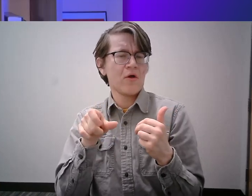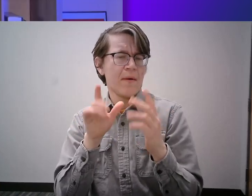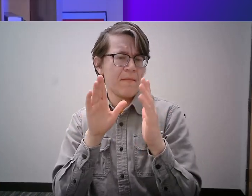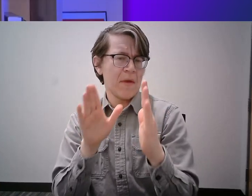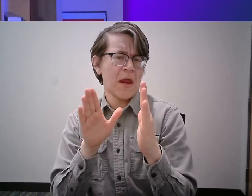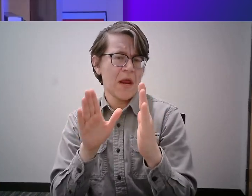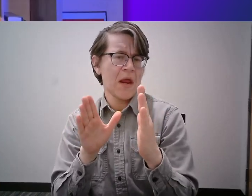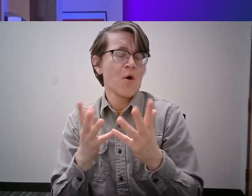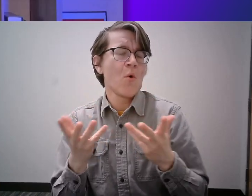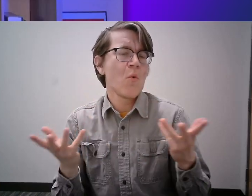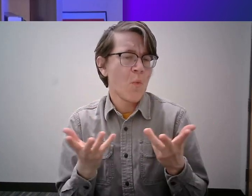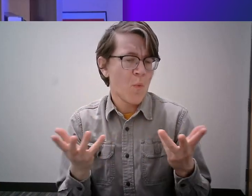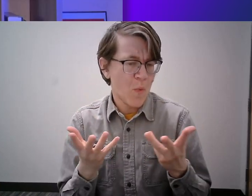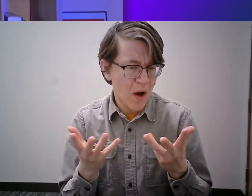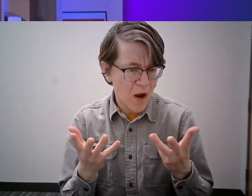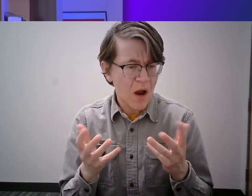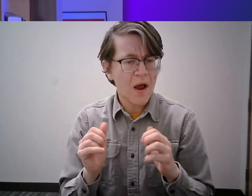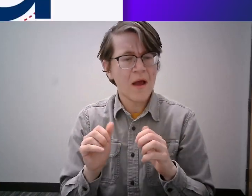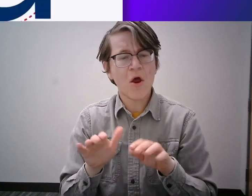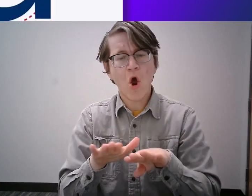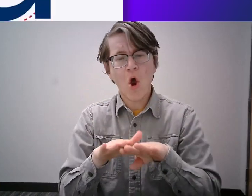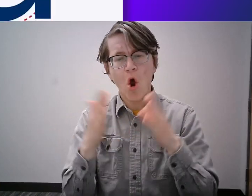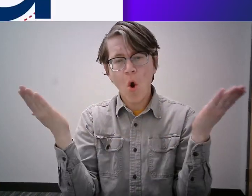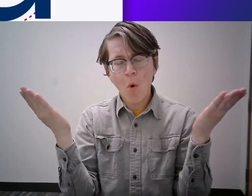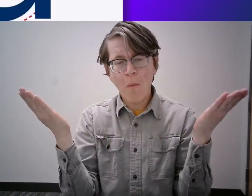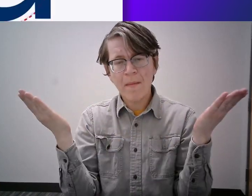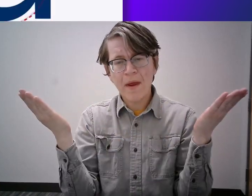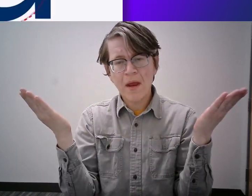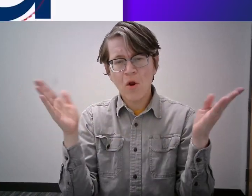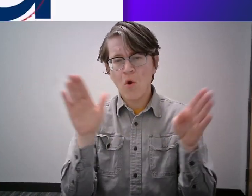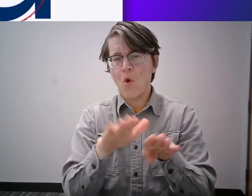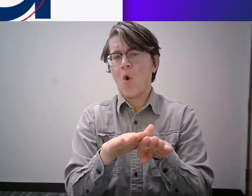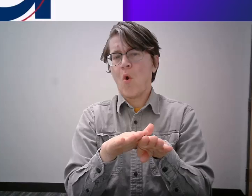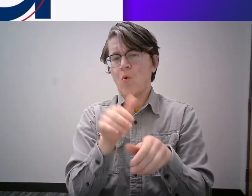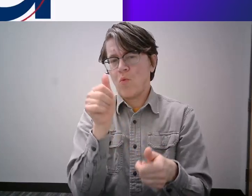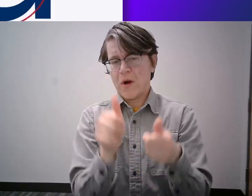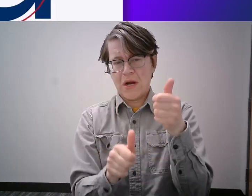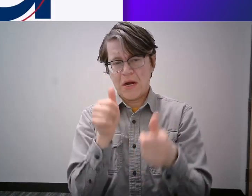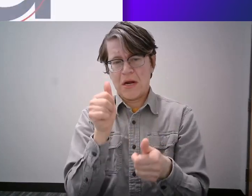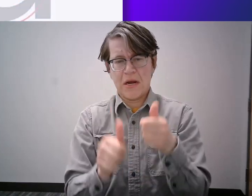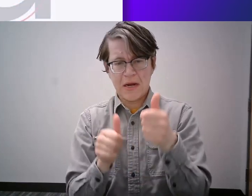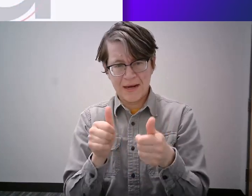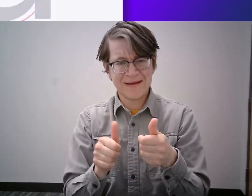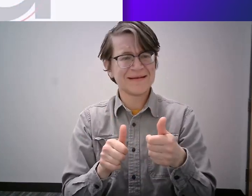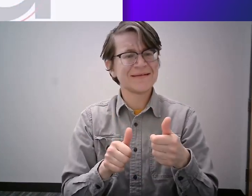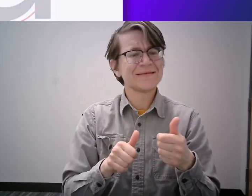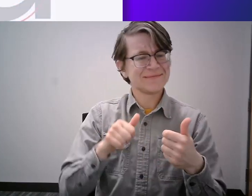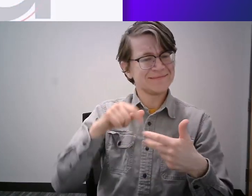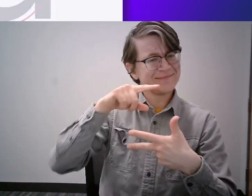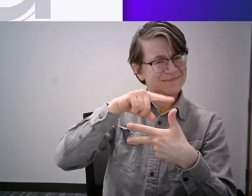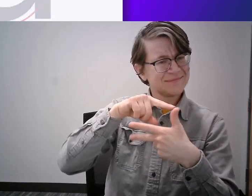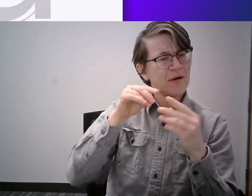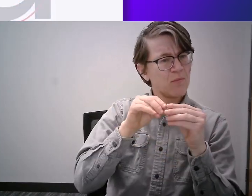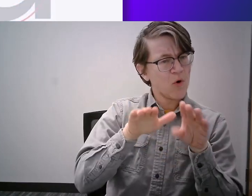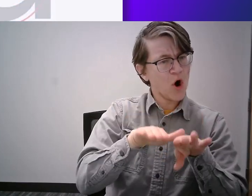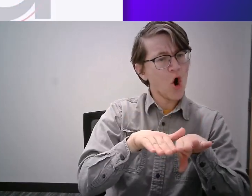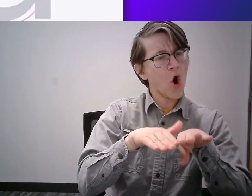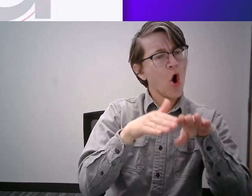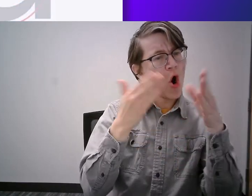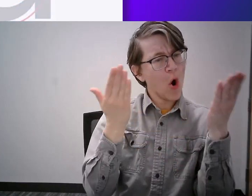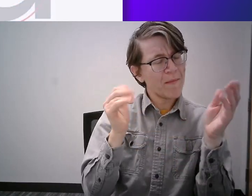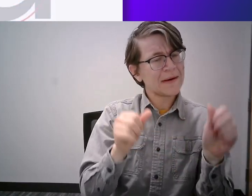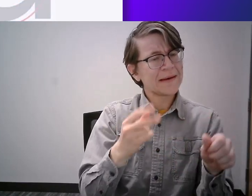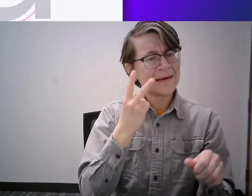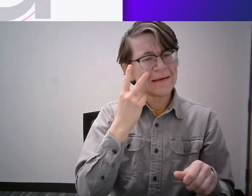attention to, and this is how open or closed the shapes are. The dynamic form model has open shapes. You can see the aperture of the